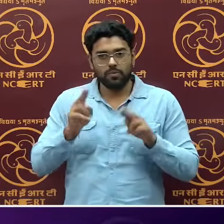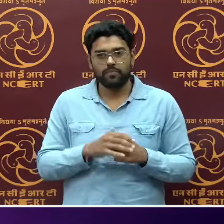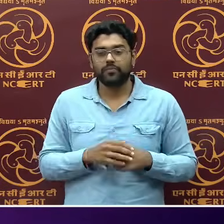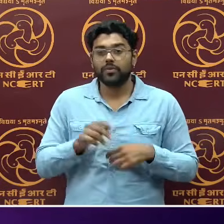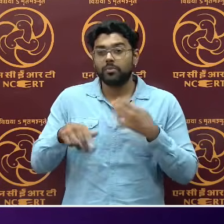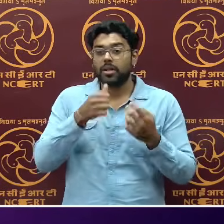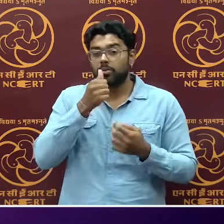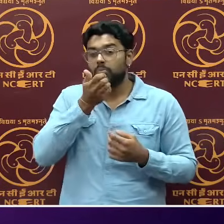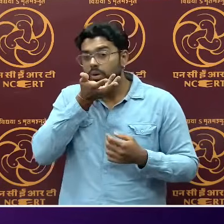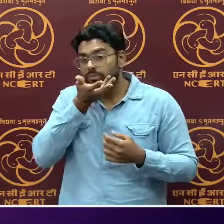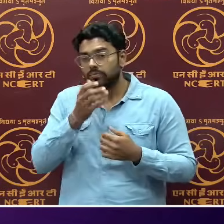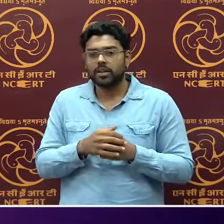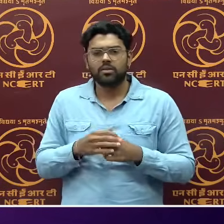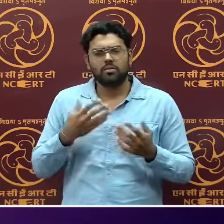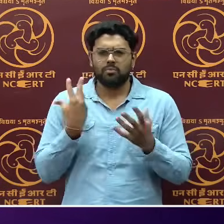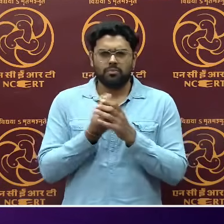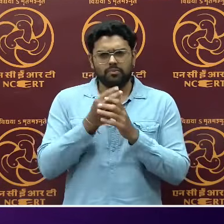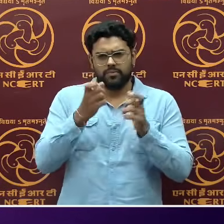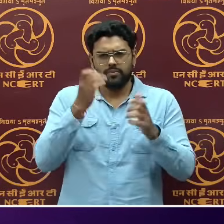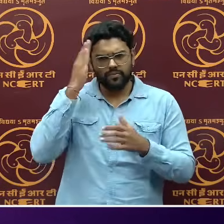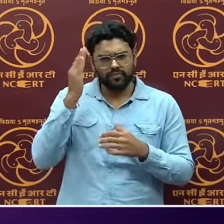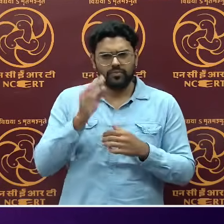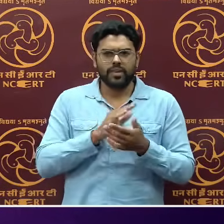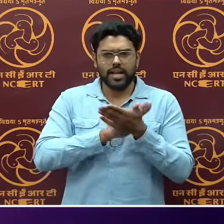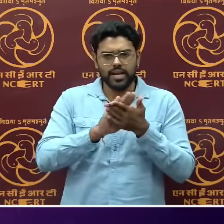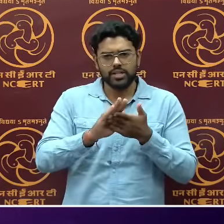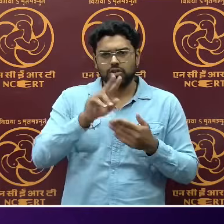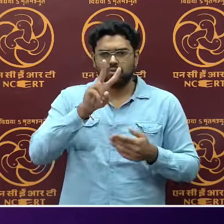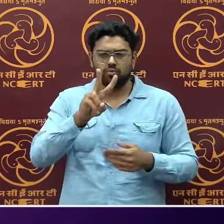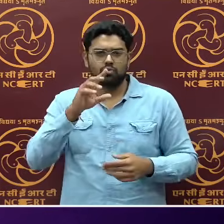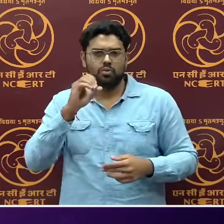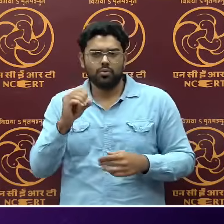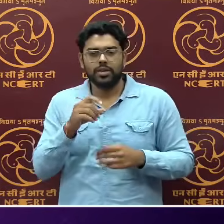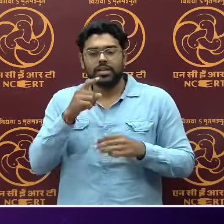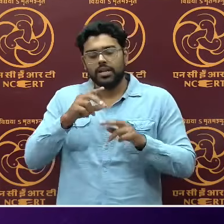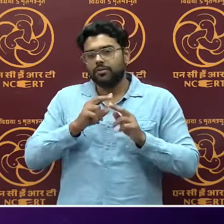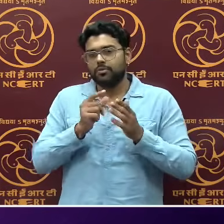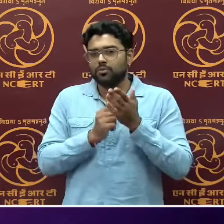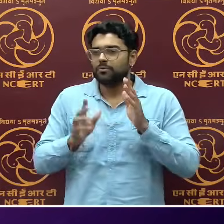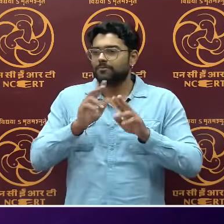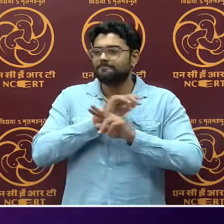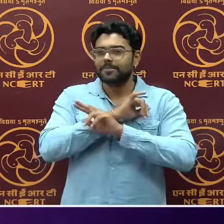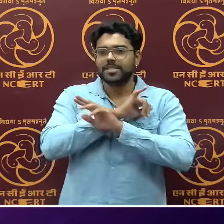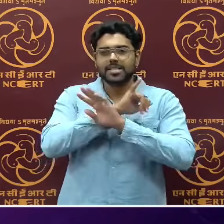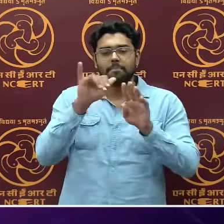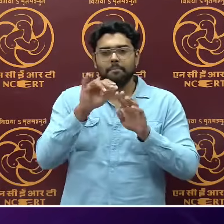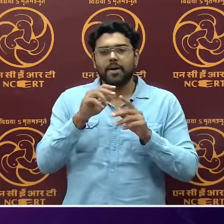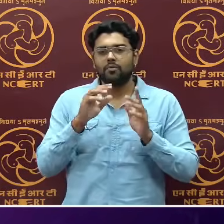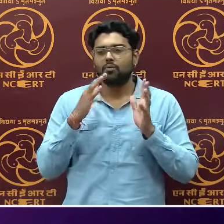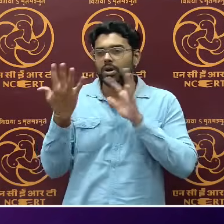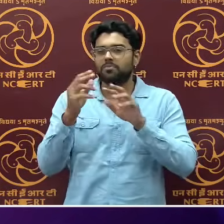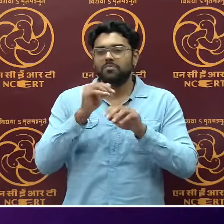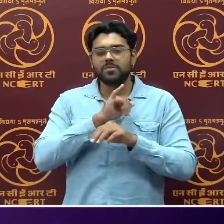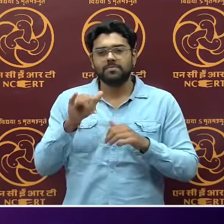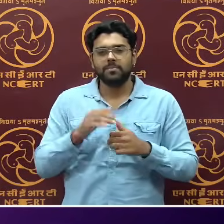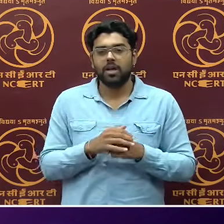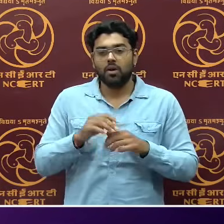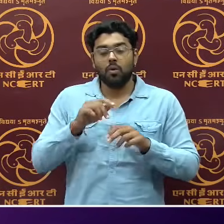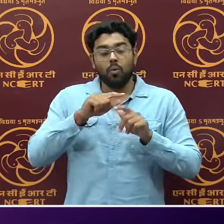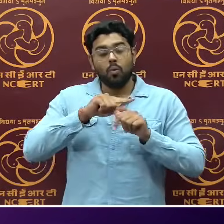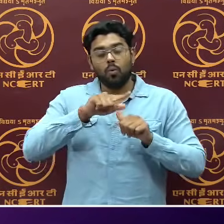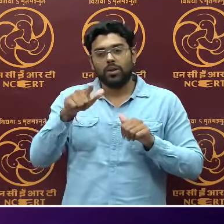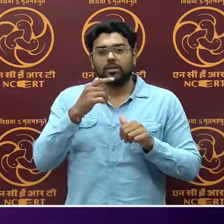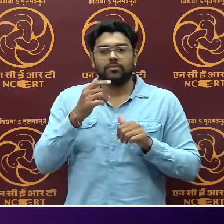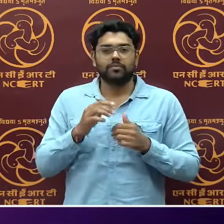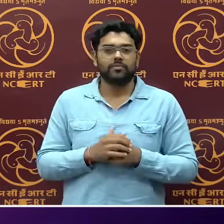water. We all know what's the formula for water? H2O. It remains universal, right? So all the water particles are made up of